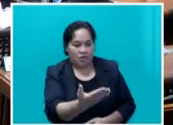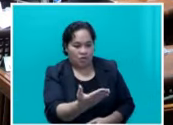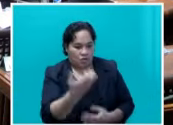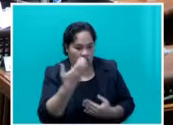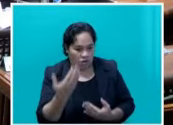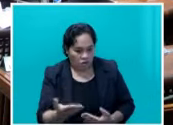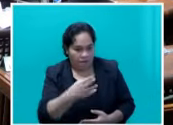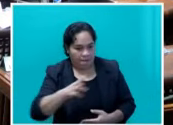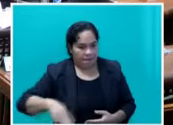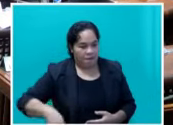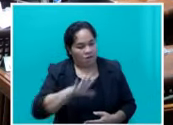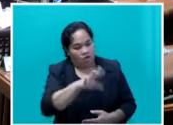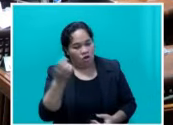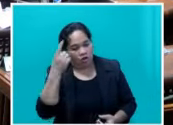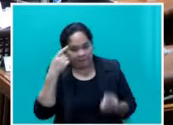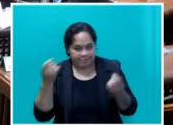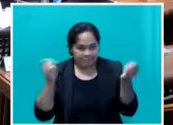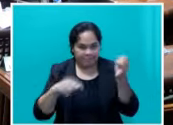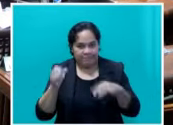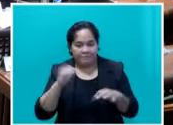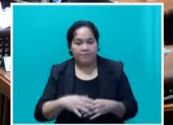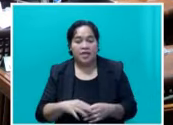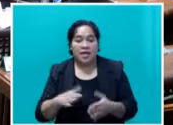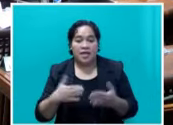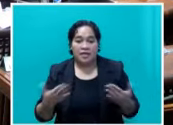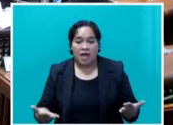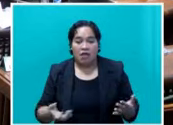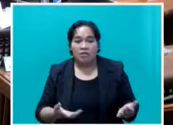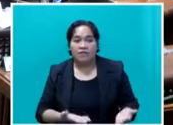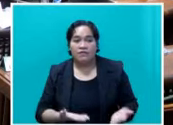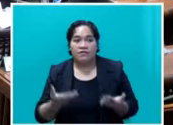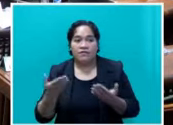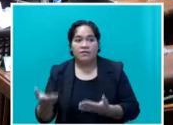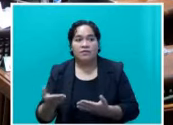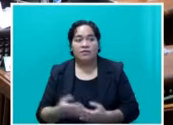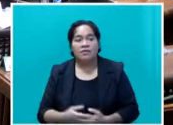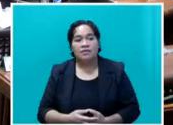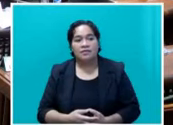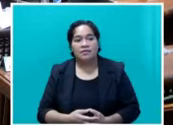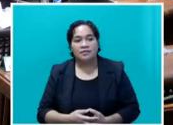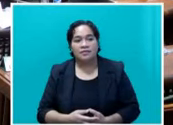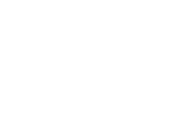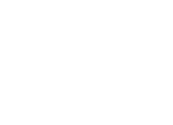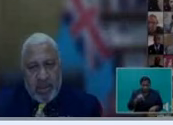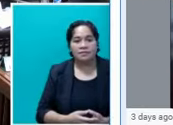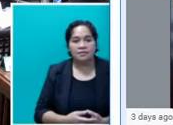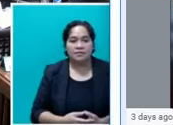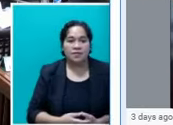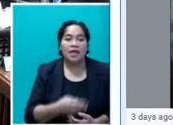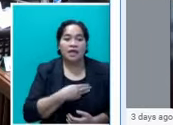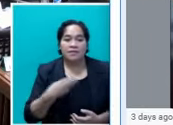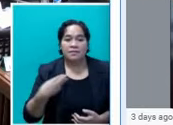member for contribution to debate. I now give the floor to the Honourable Minister